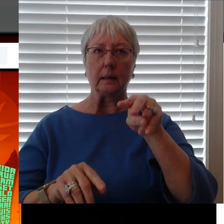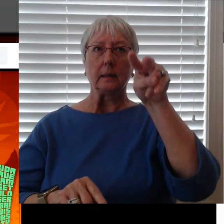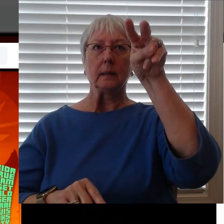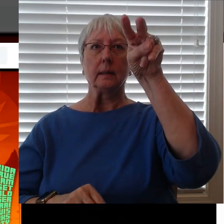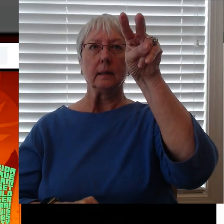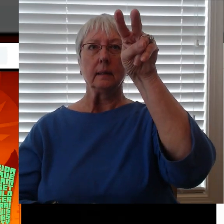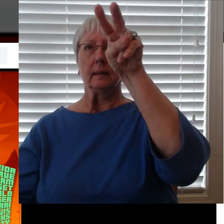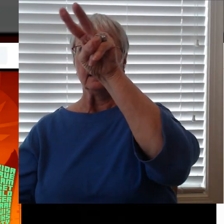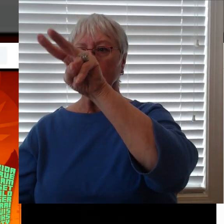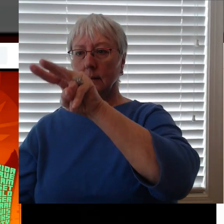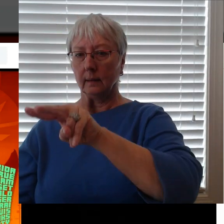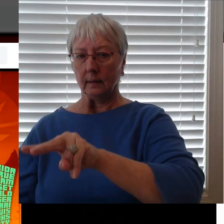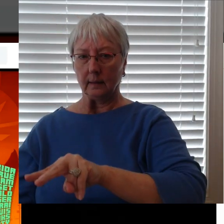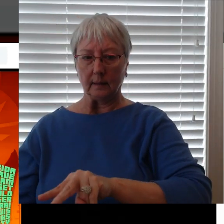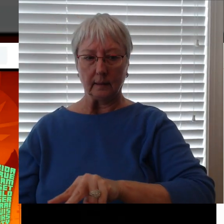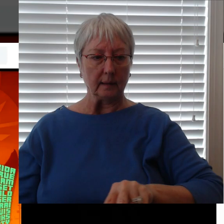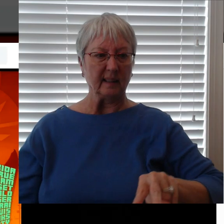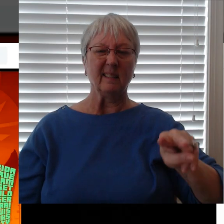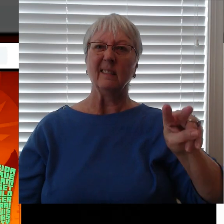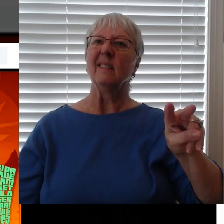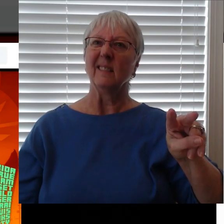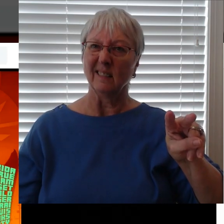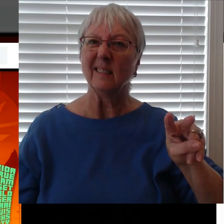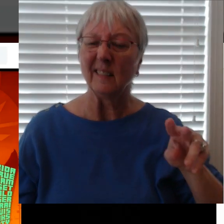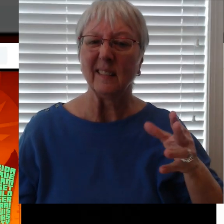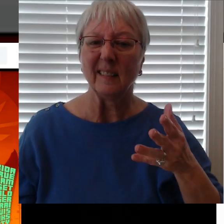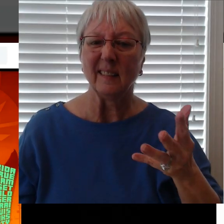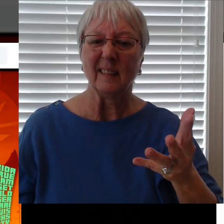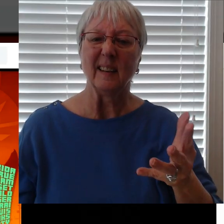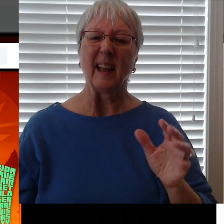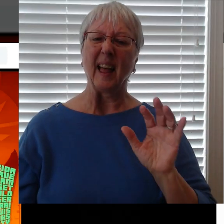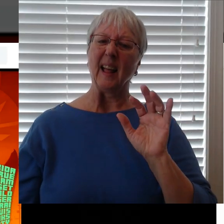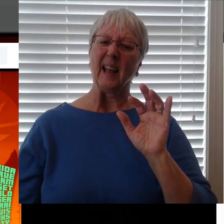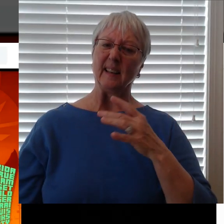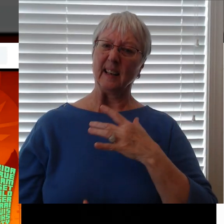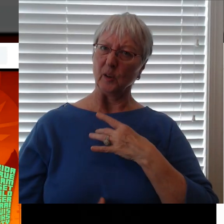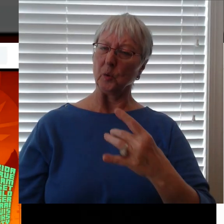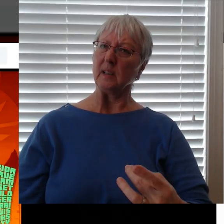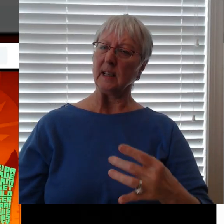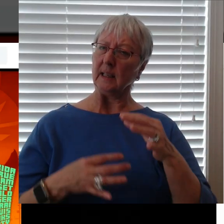an interesting choice that likely reflects something about the artists and their music.